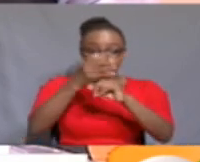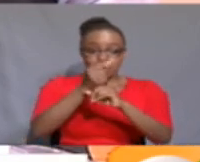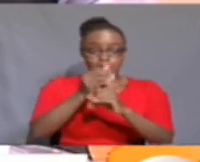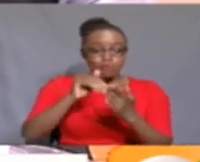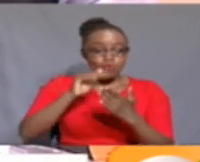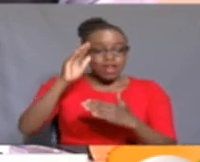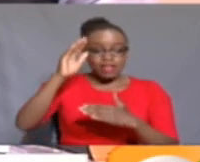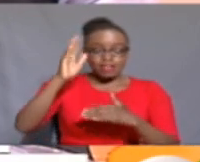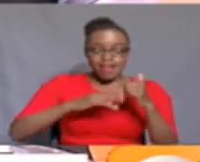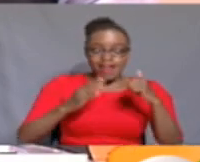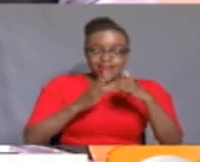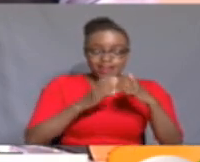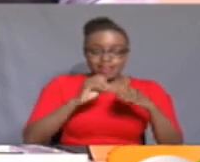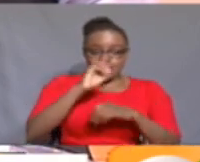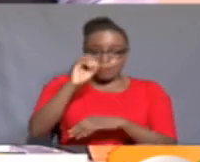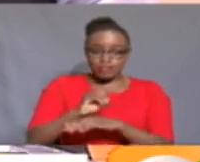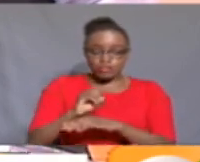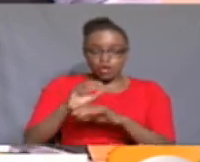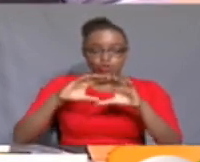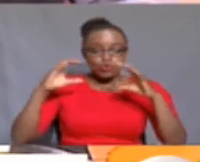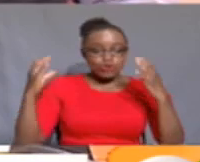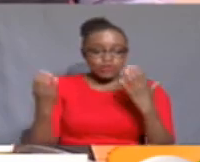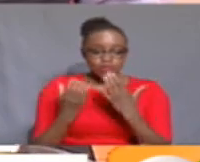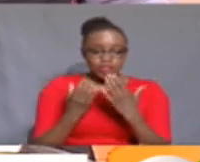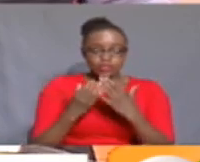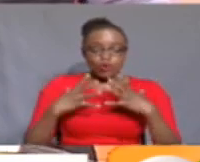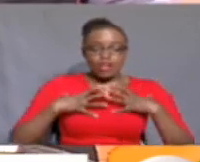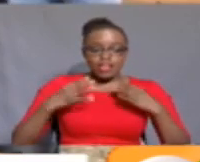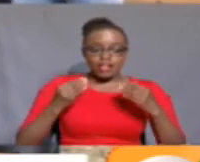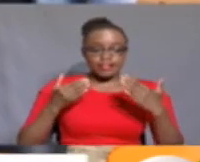than 90% universal health coverage.